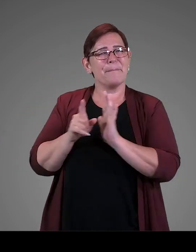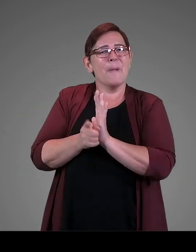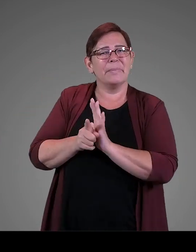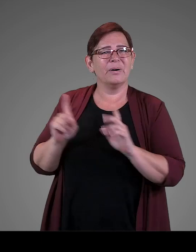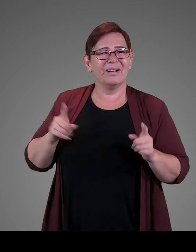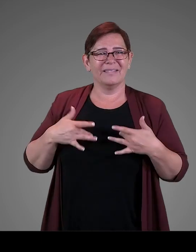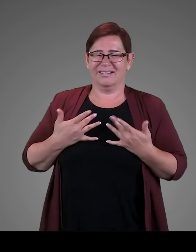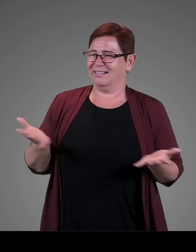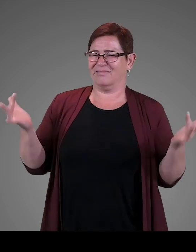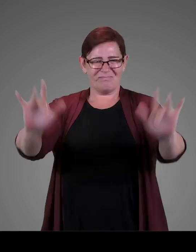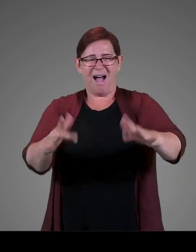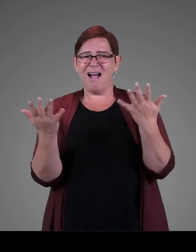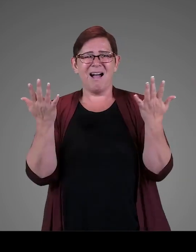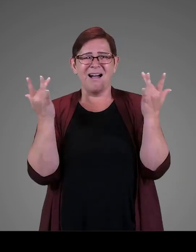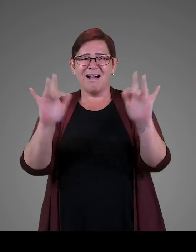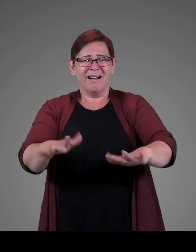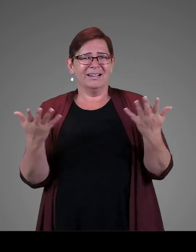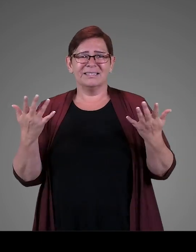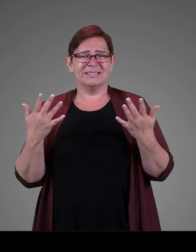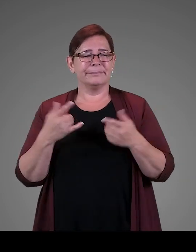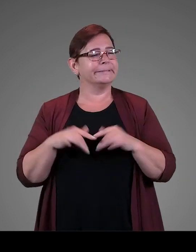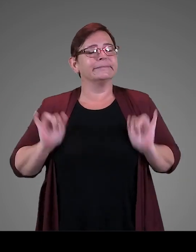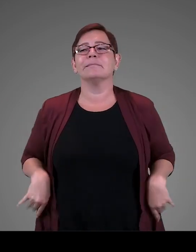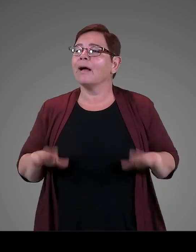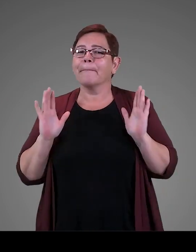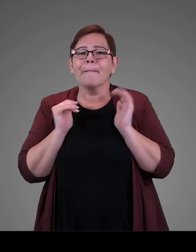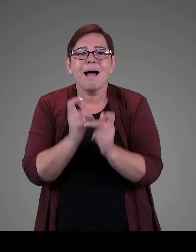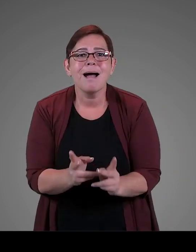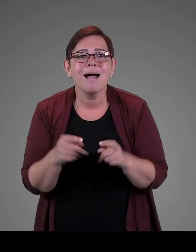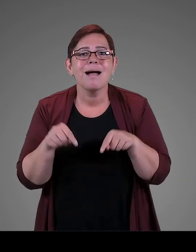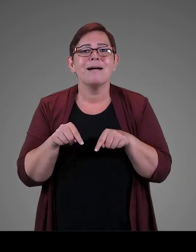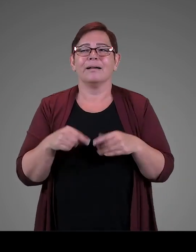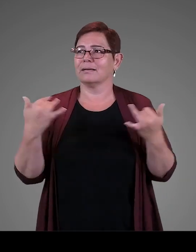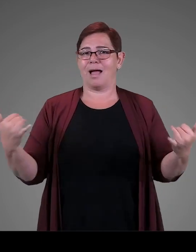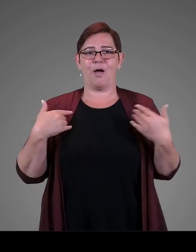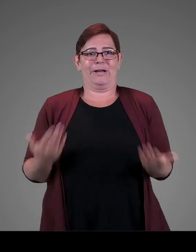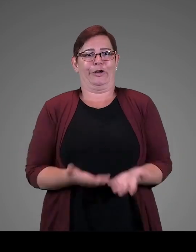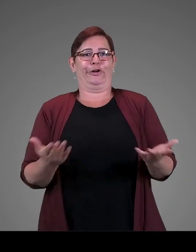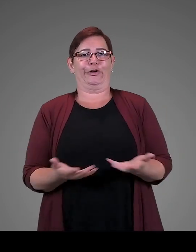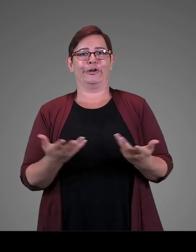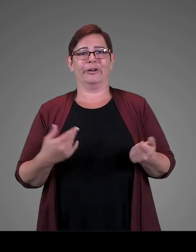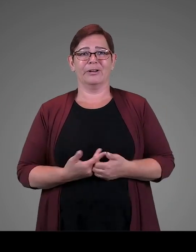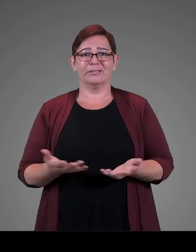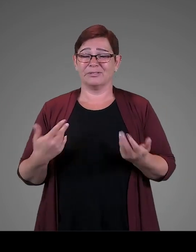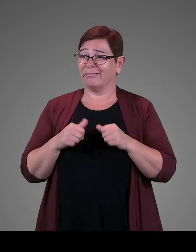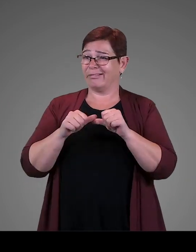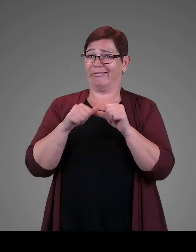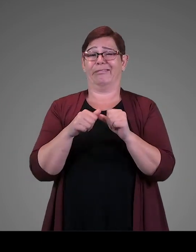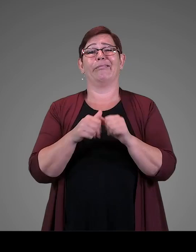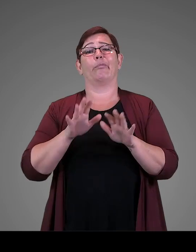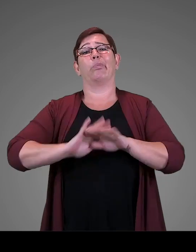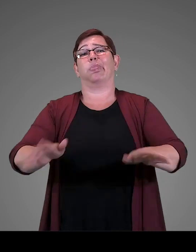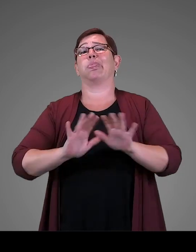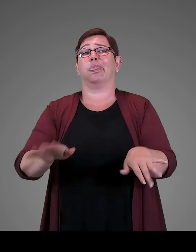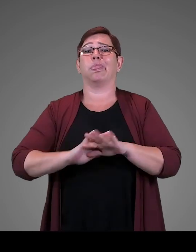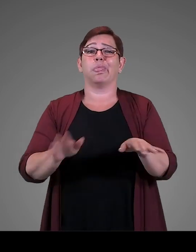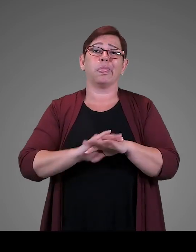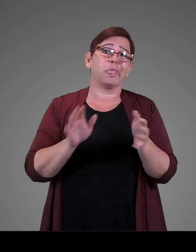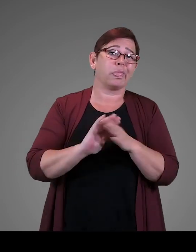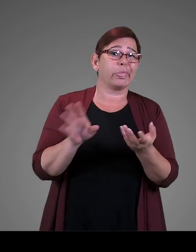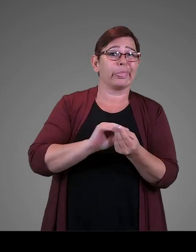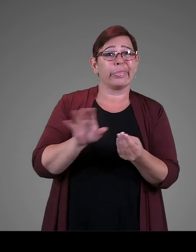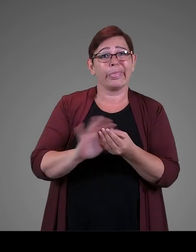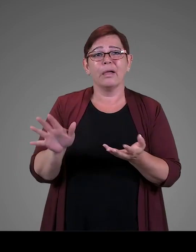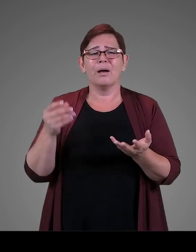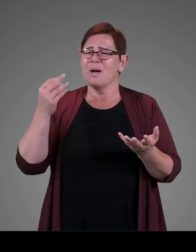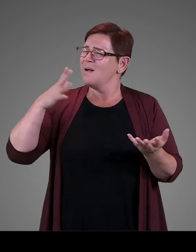that you're saying that, but I think we've all had a moment where we've been like, fuck all that, and we still chose to come back to this. And so now we're here,